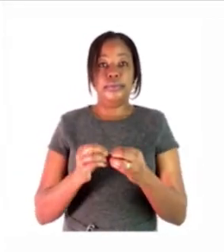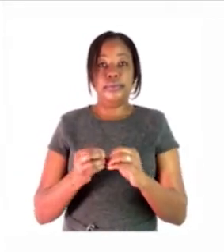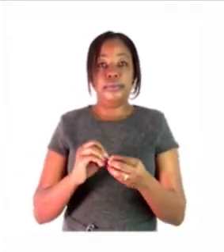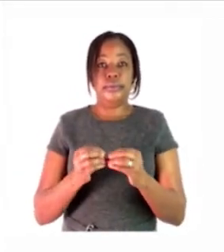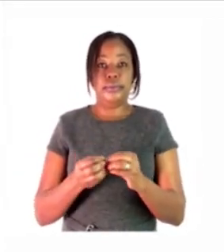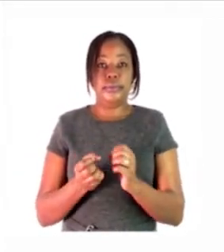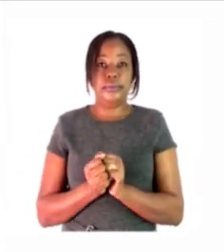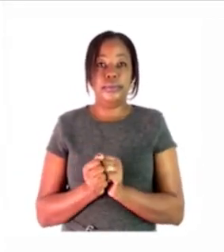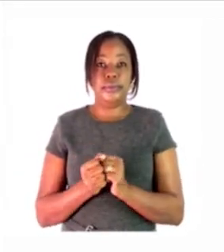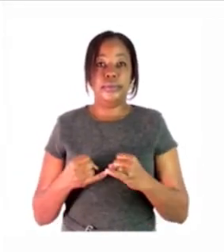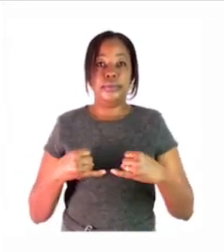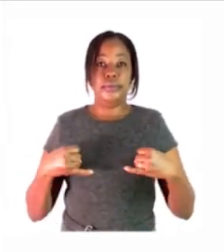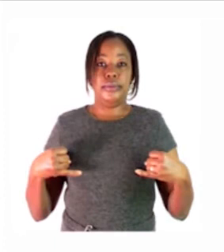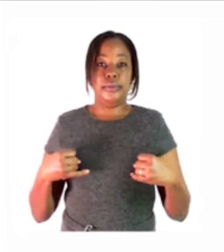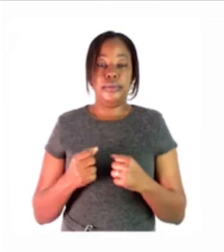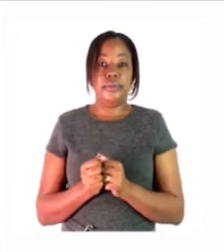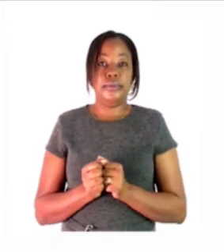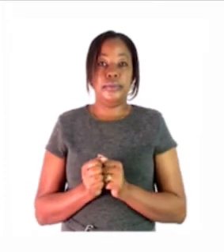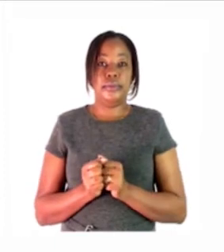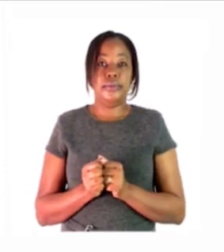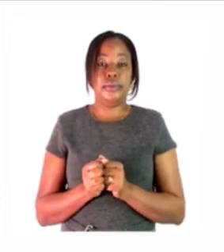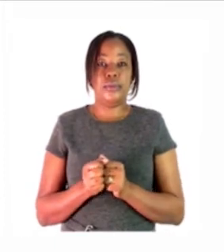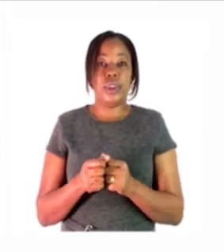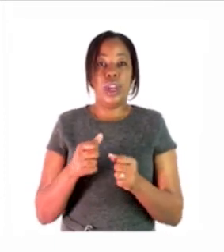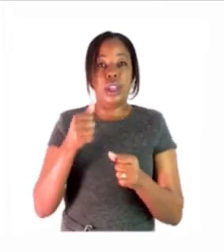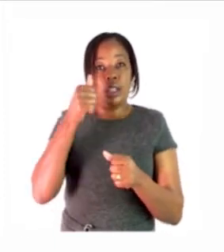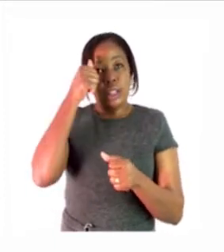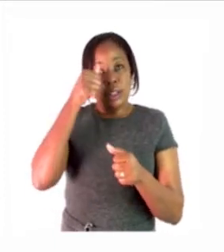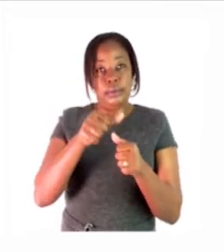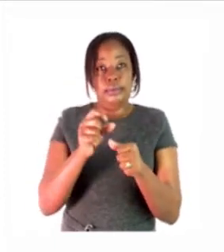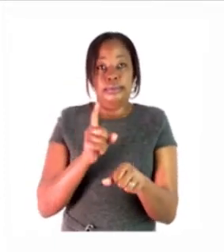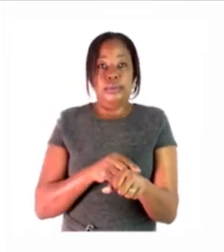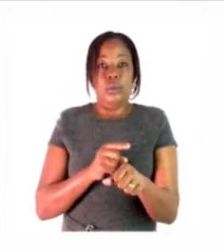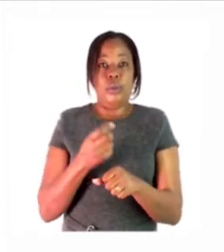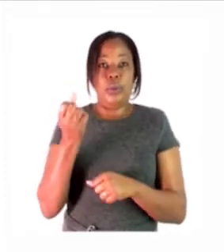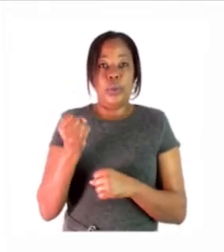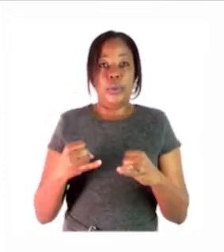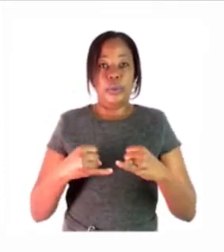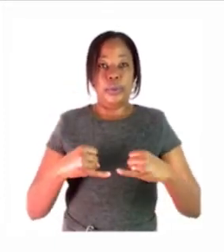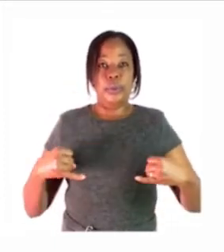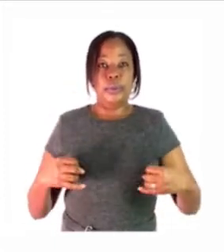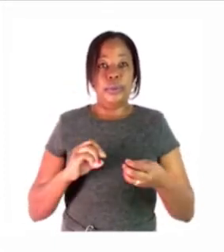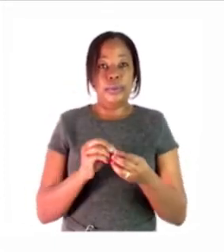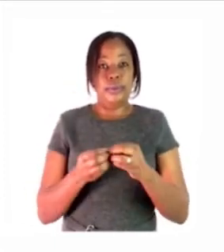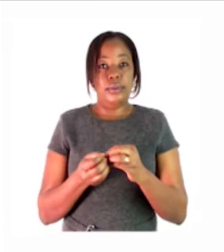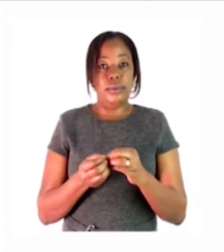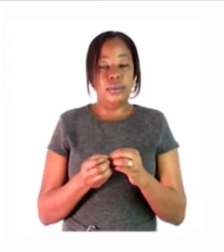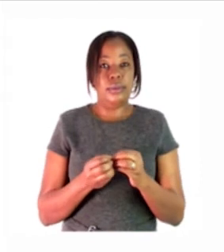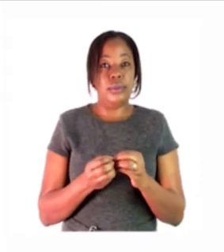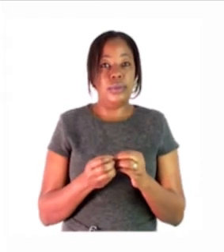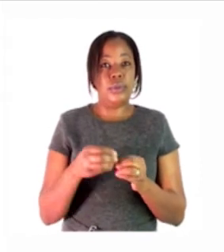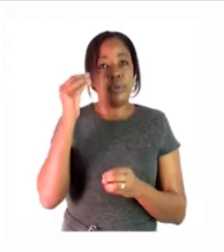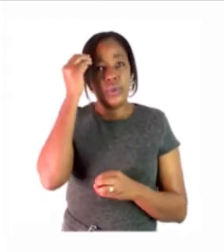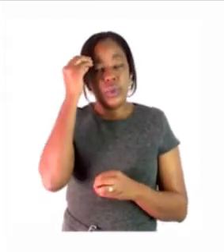line to count on, you must first find out the sequence in which they are counting. Are they counting in ones or in twos